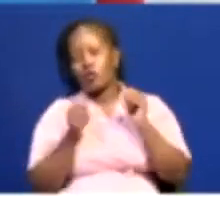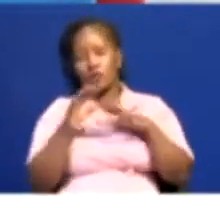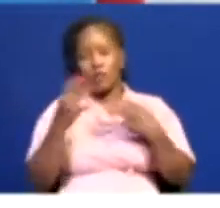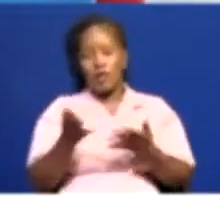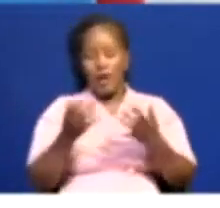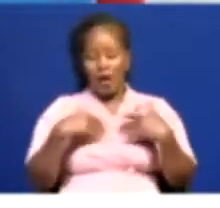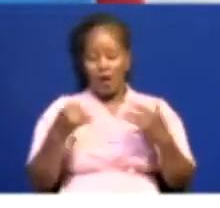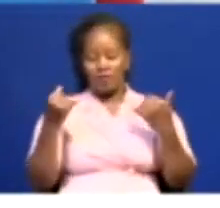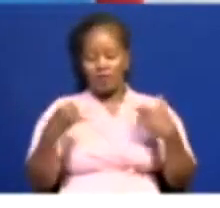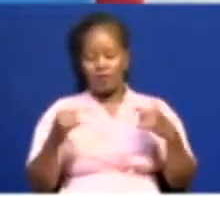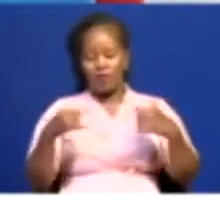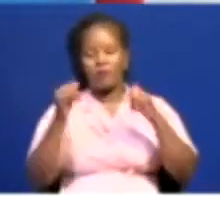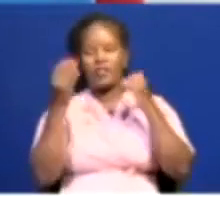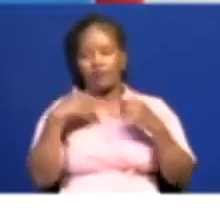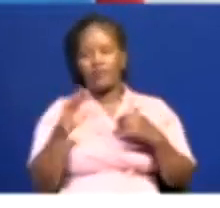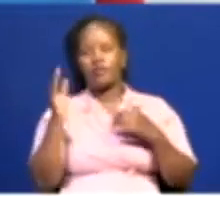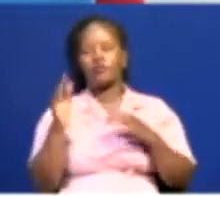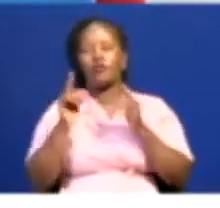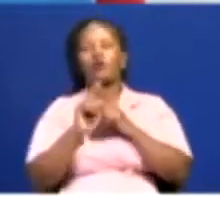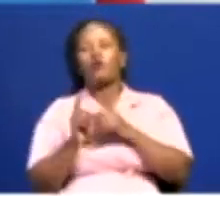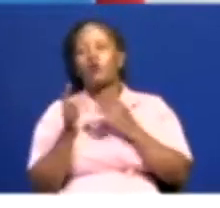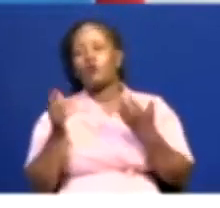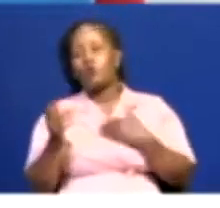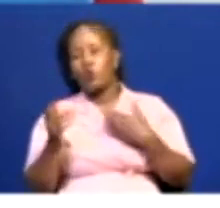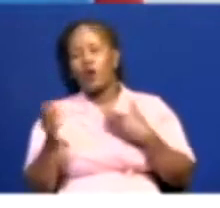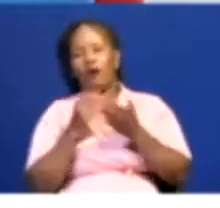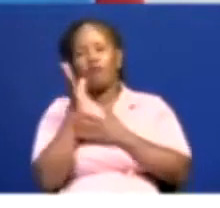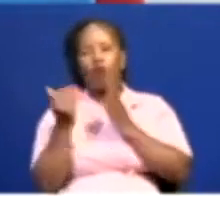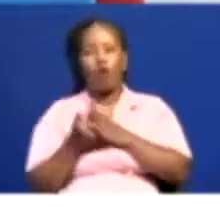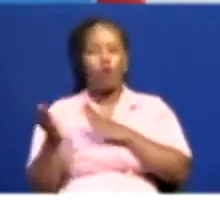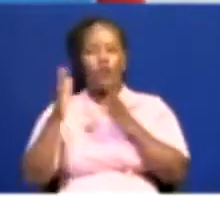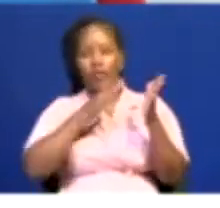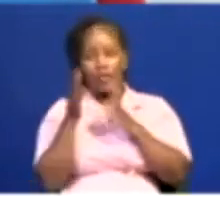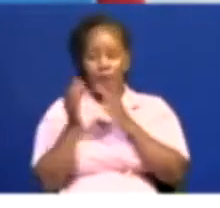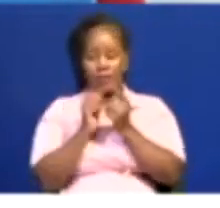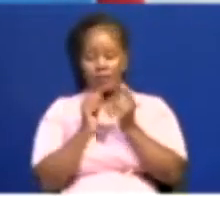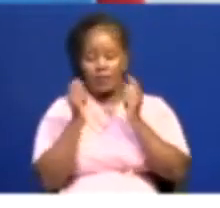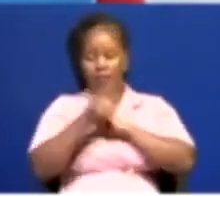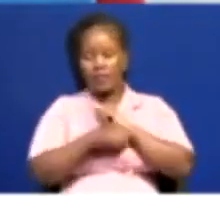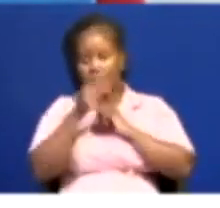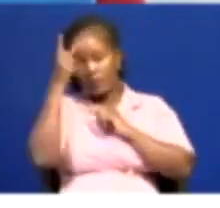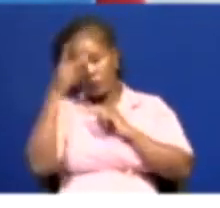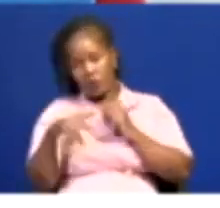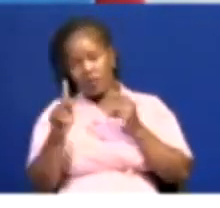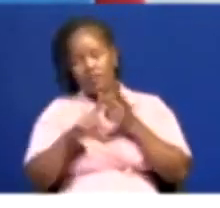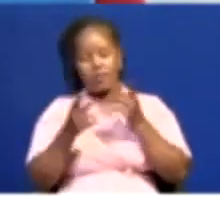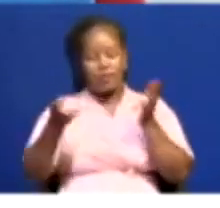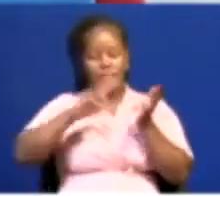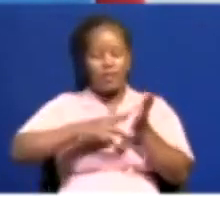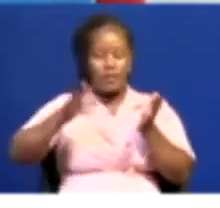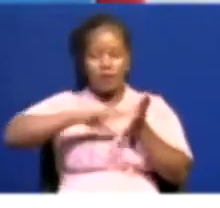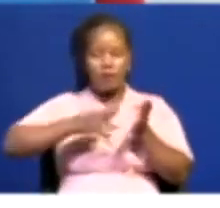of the activities, and they have put in place the necessary climate change policies, registration, and even institutional